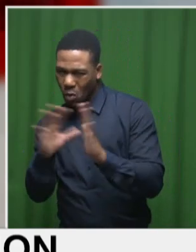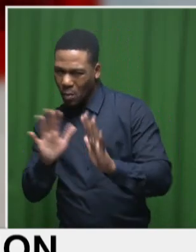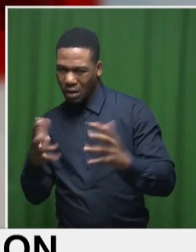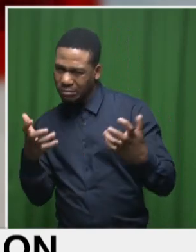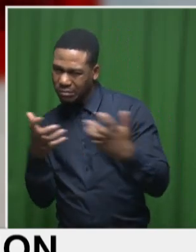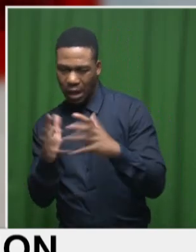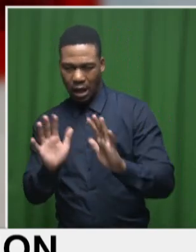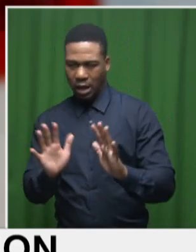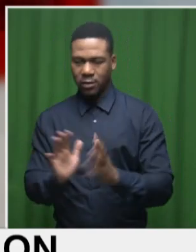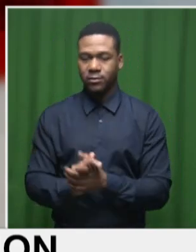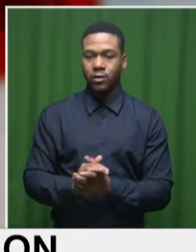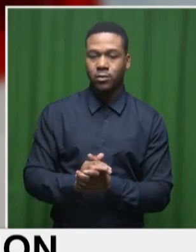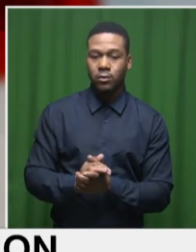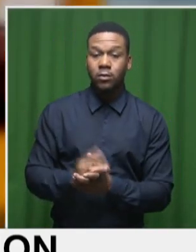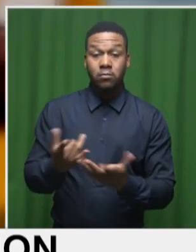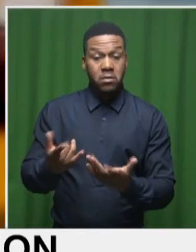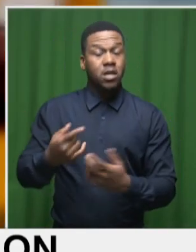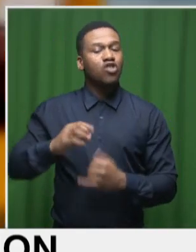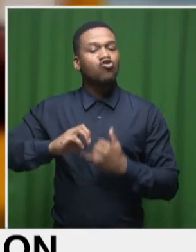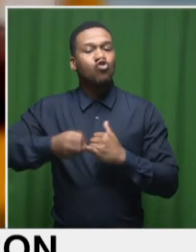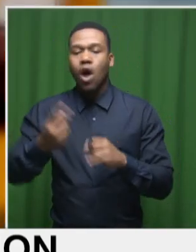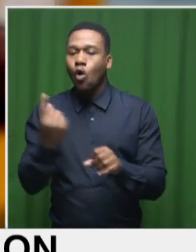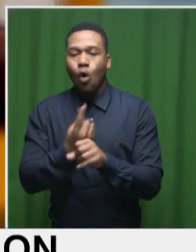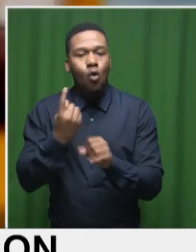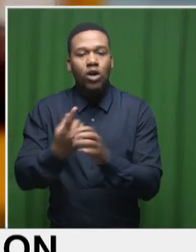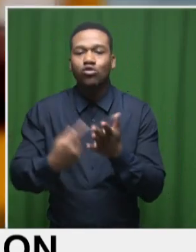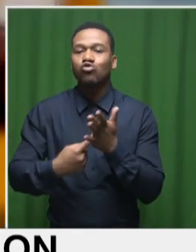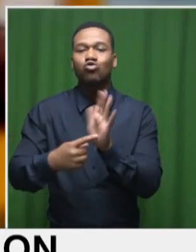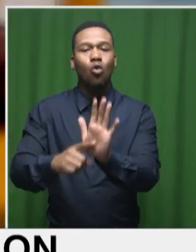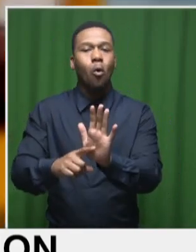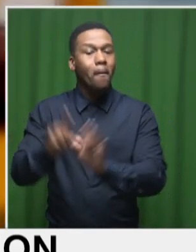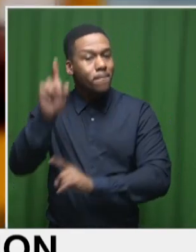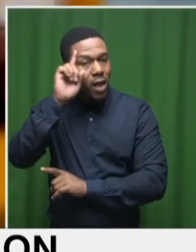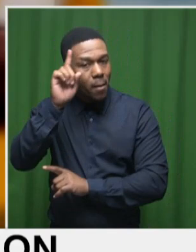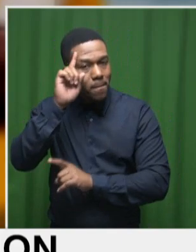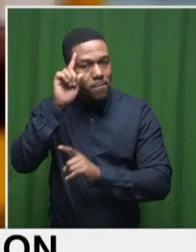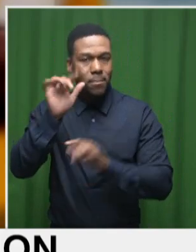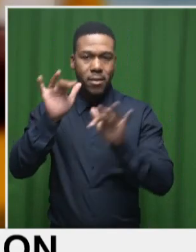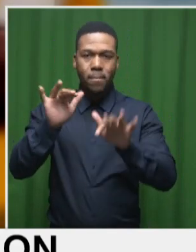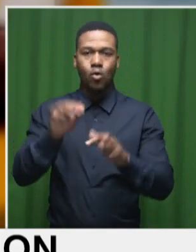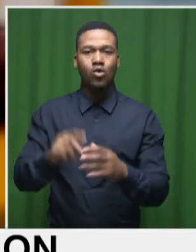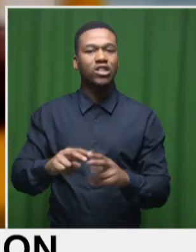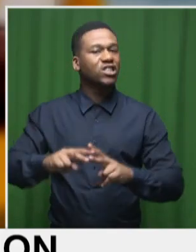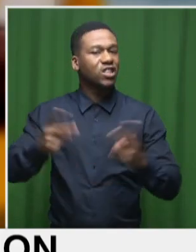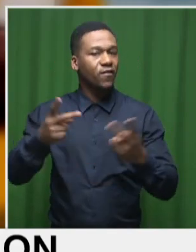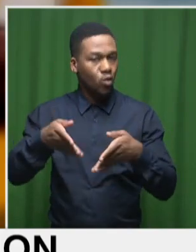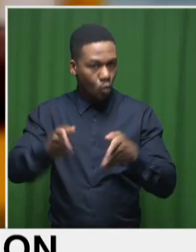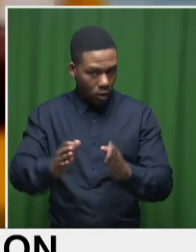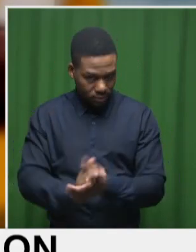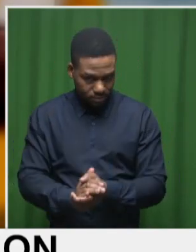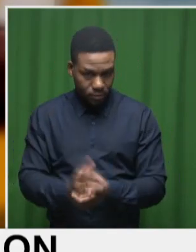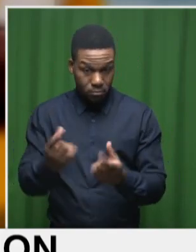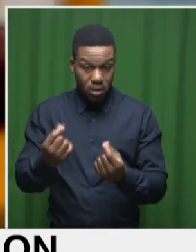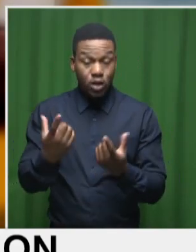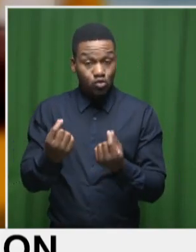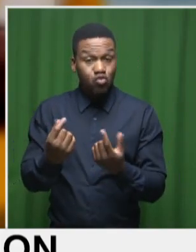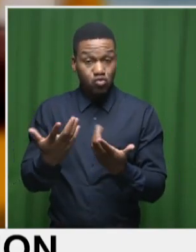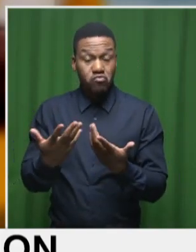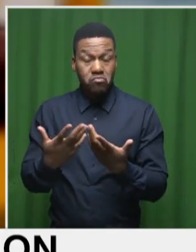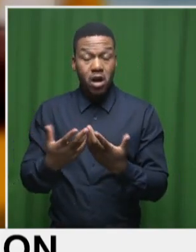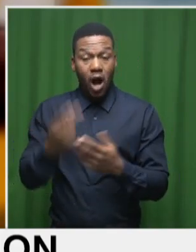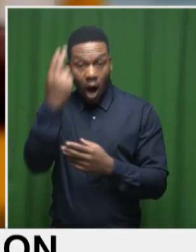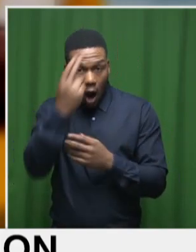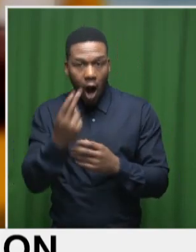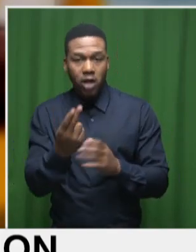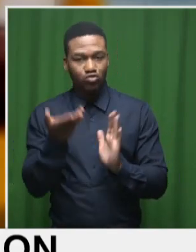I said, has been to portray black people in a positive manner. Yes. You know, so that's why I do portraiture in my work. Yeah. So